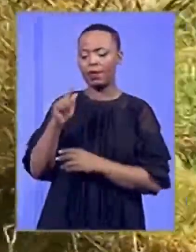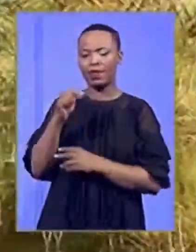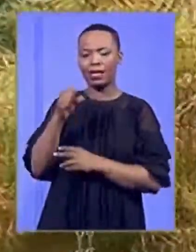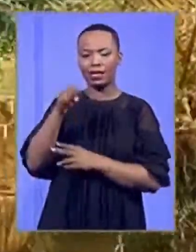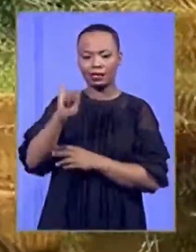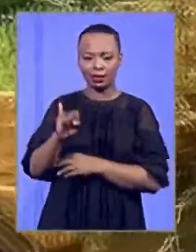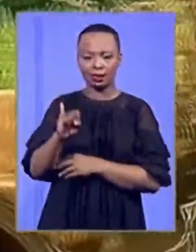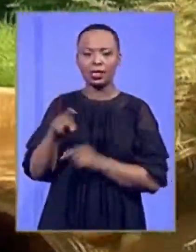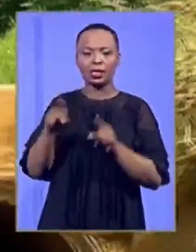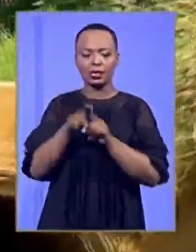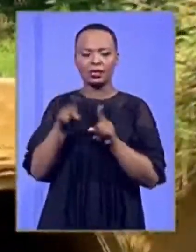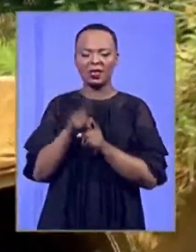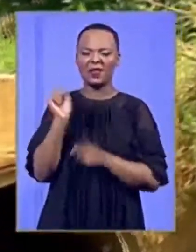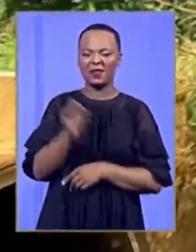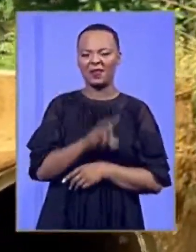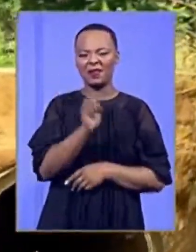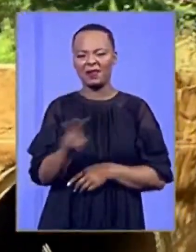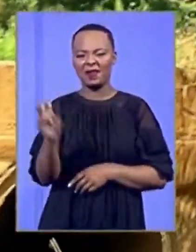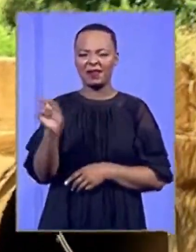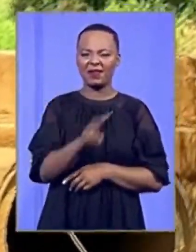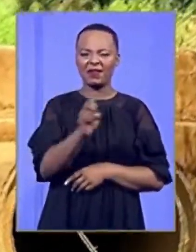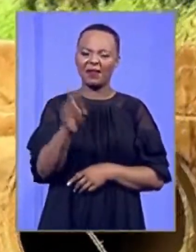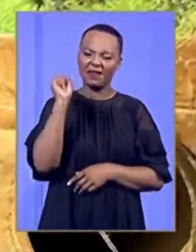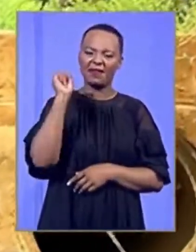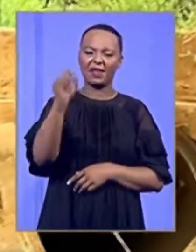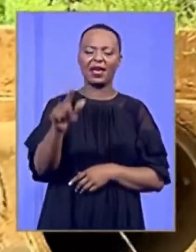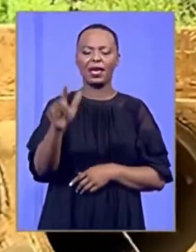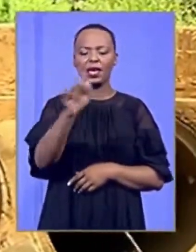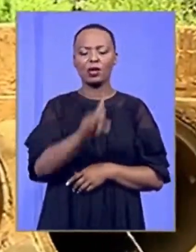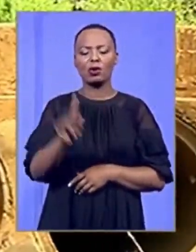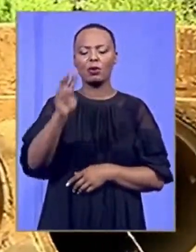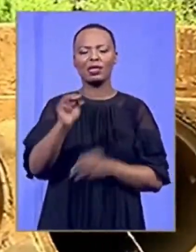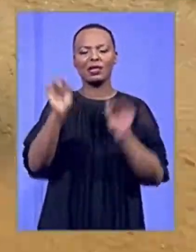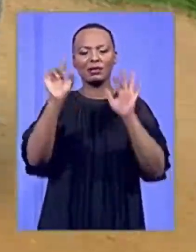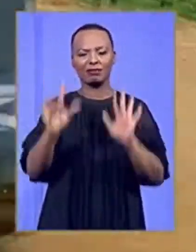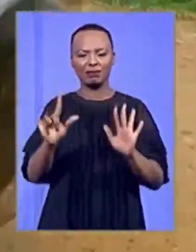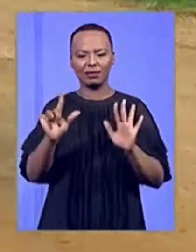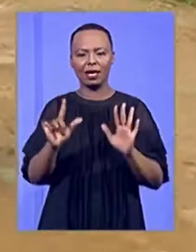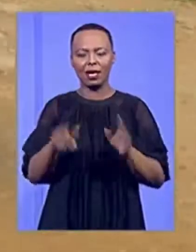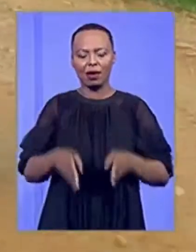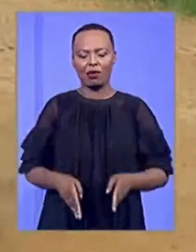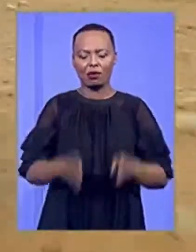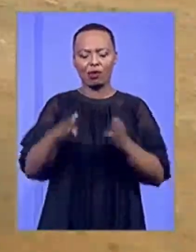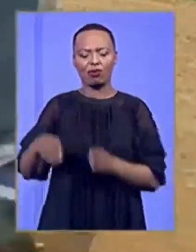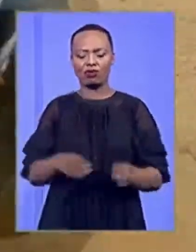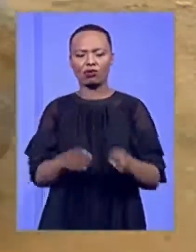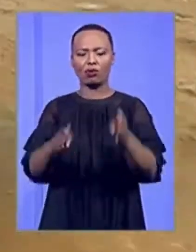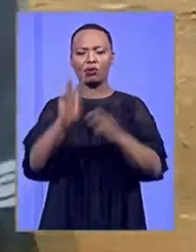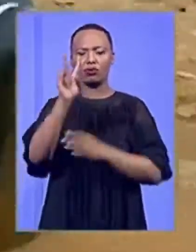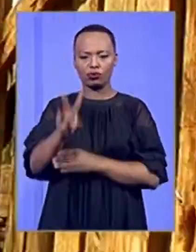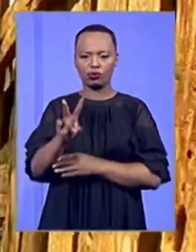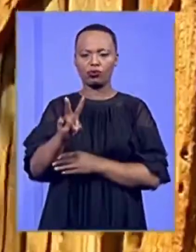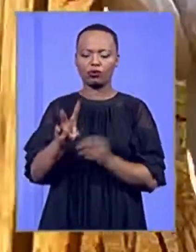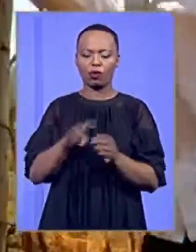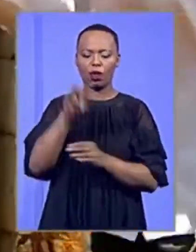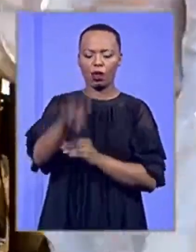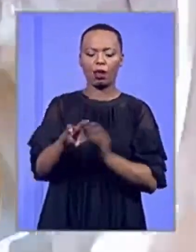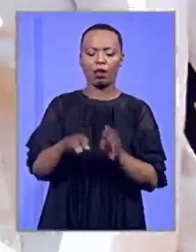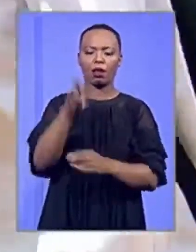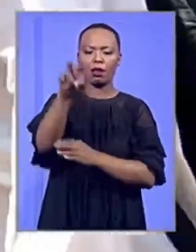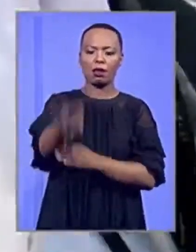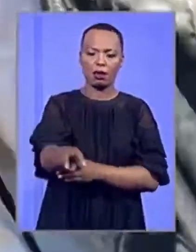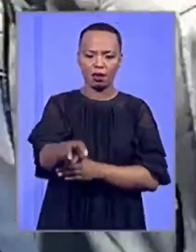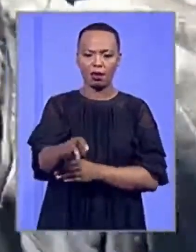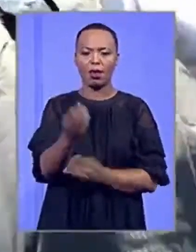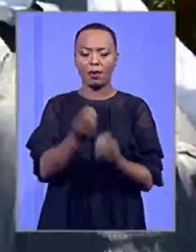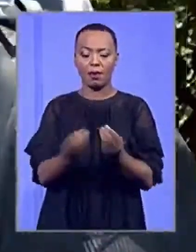bao ba sepelago monabo wa dikilomitara tša go feta tše šupa le go tshela dinoka tše pedi go ya sekolong moo a hwetšago bana babo ba šupa